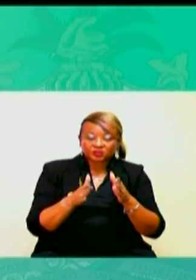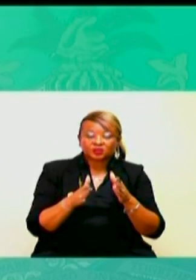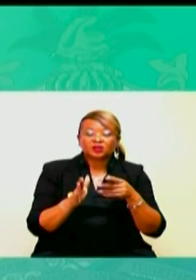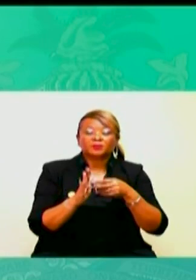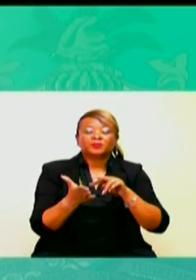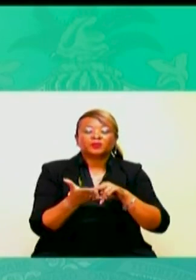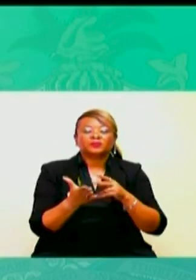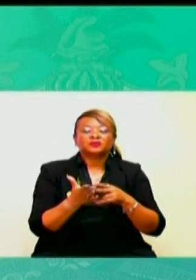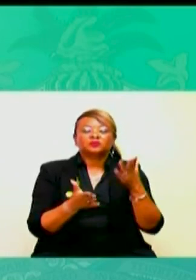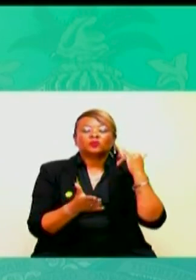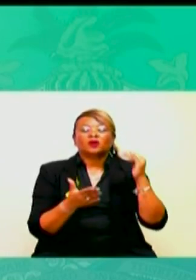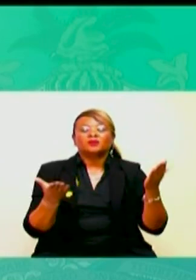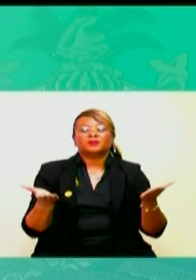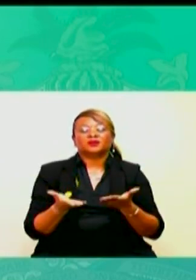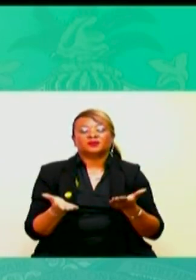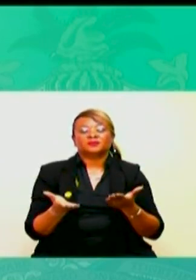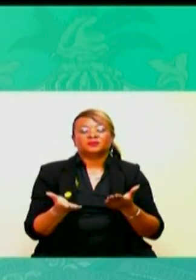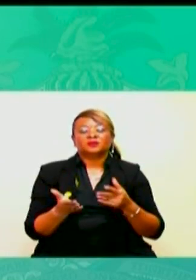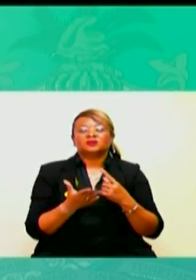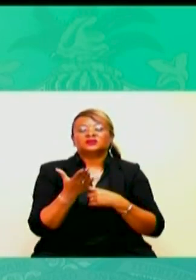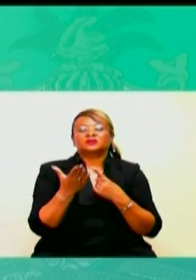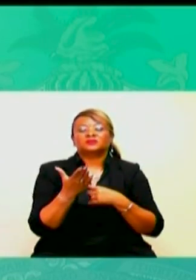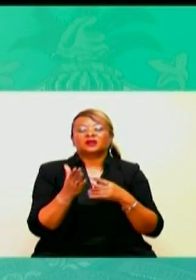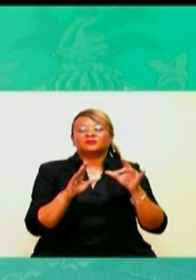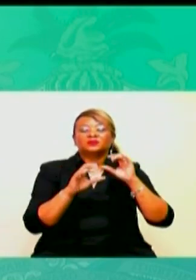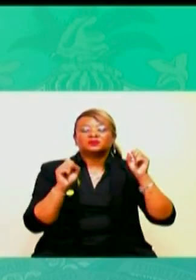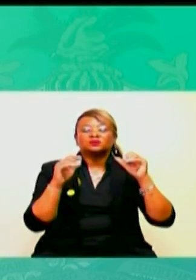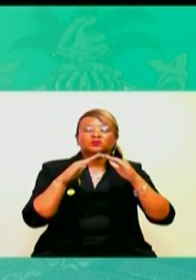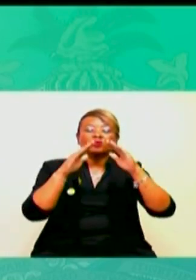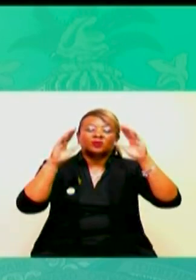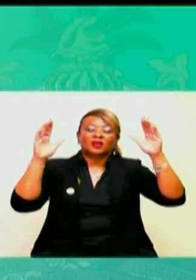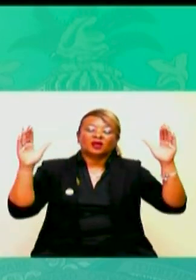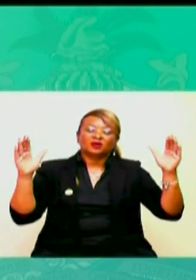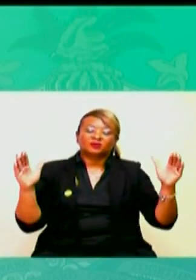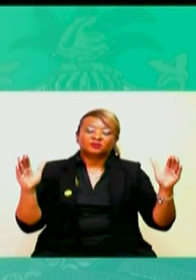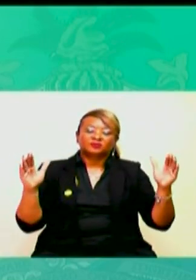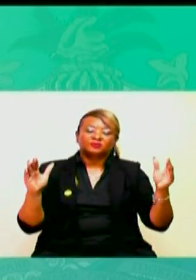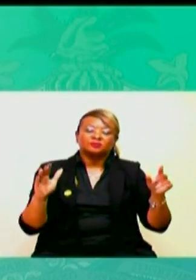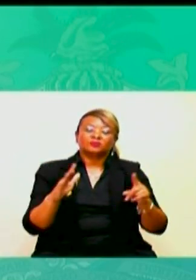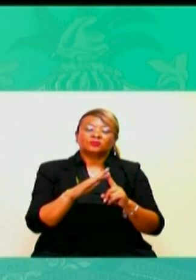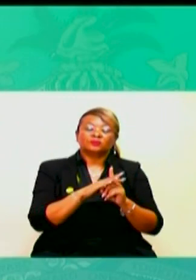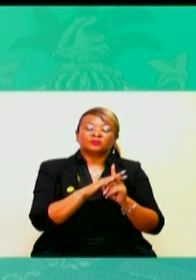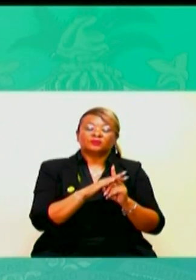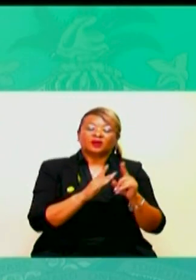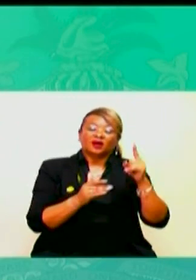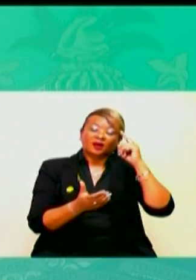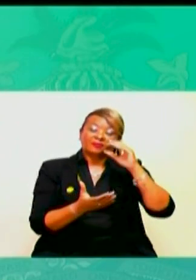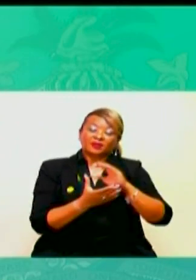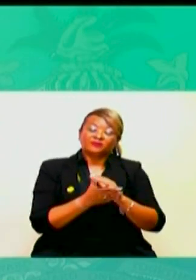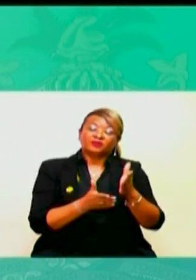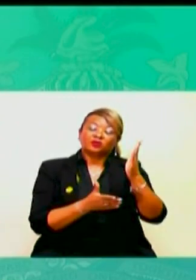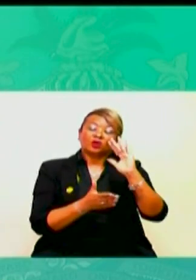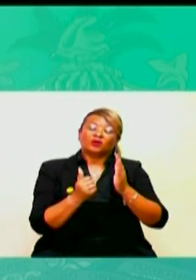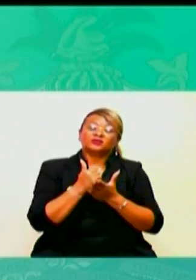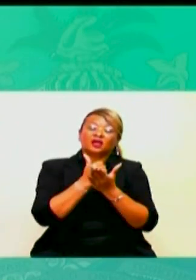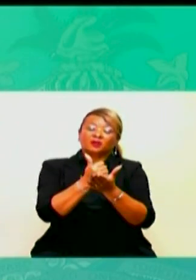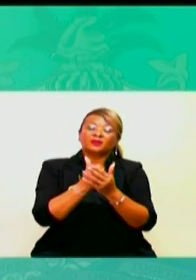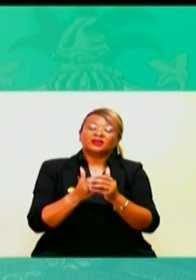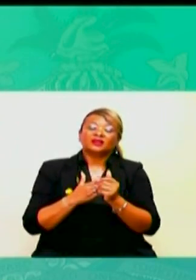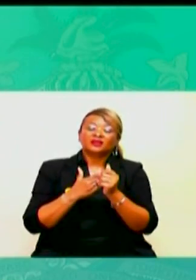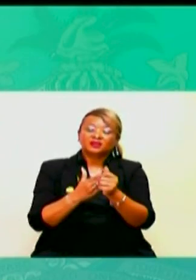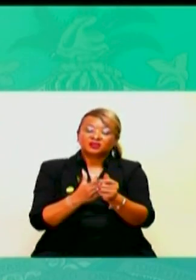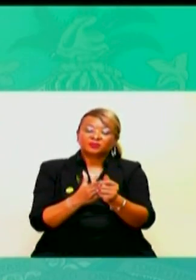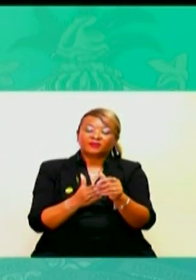here. Though sometimes the storm clouds may rise, I believe that with God's help and the leadership of this great